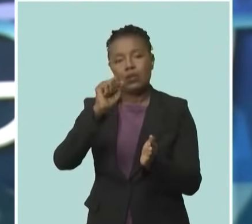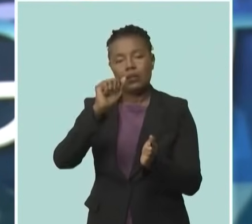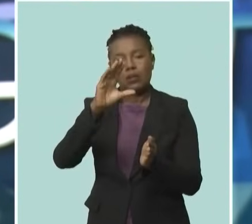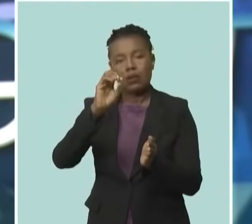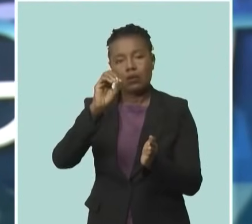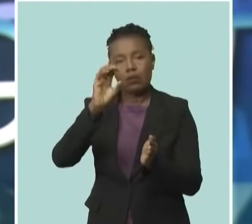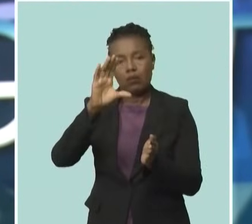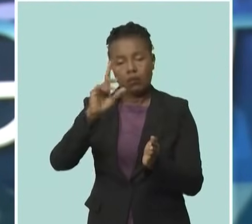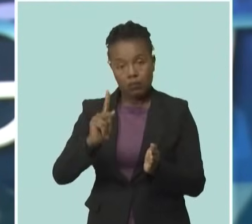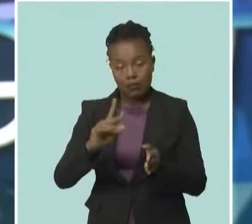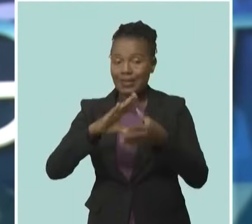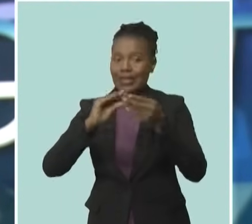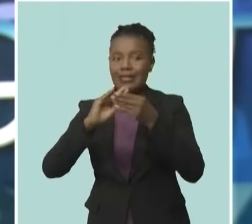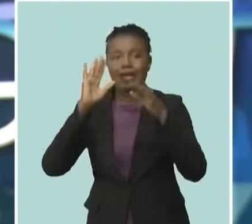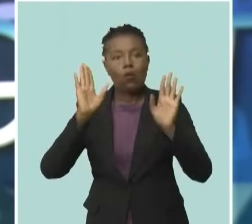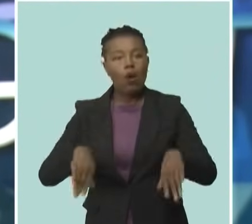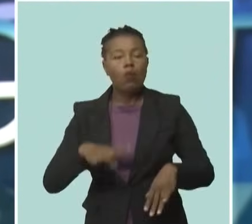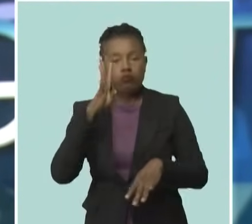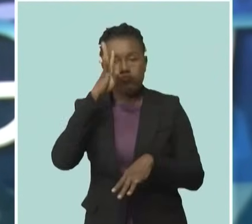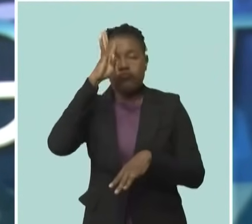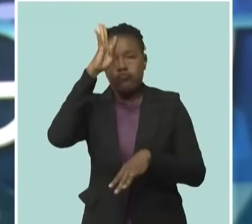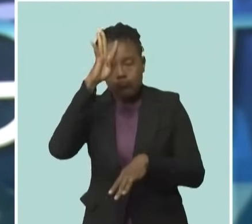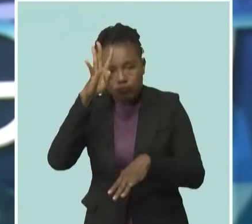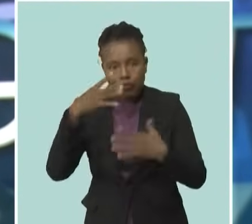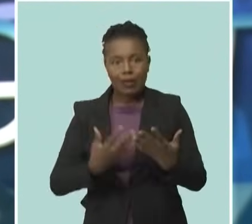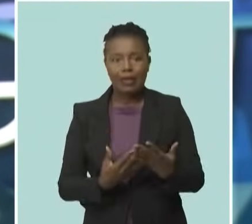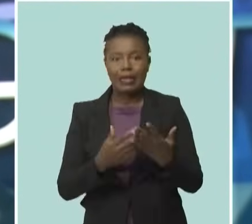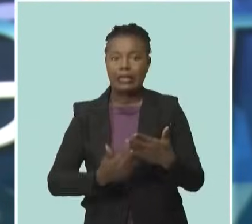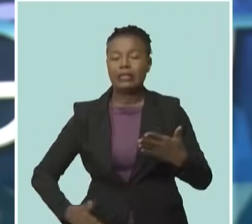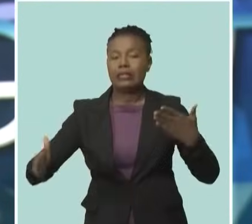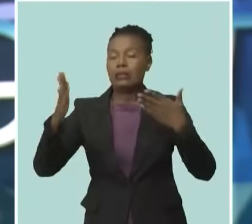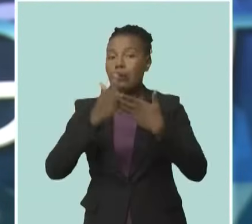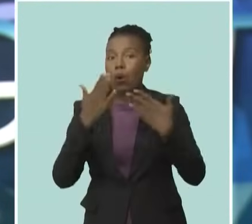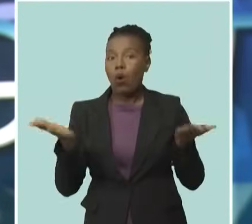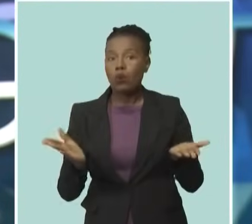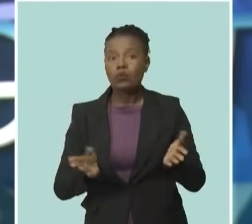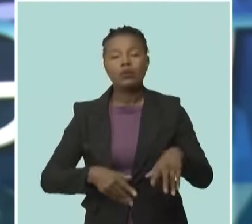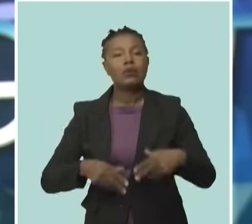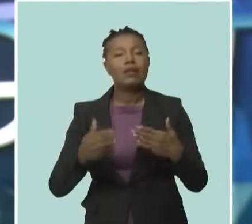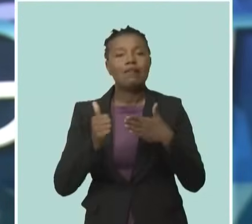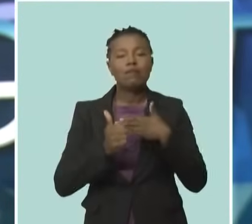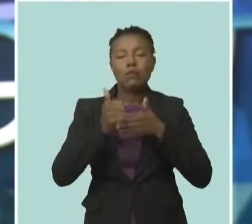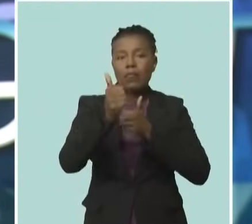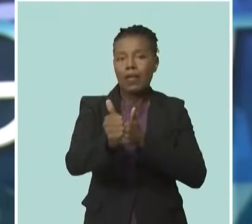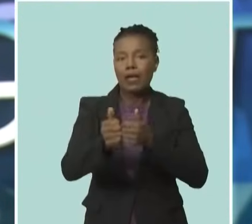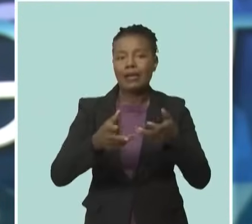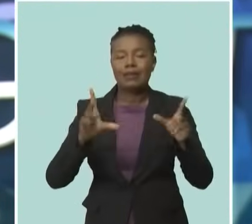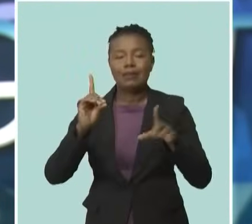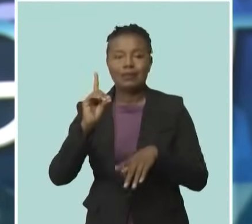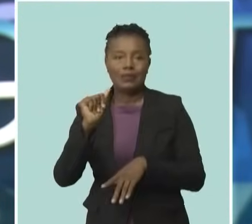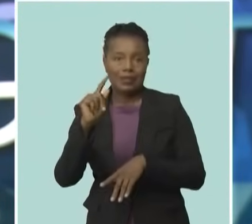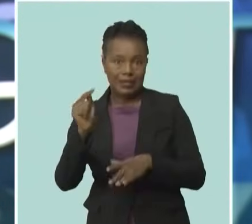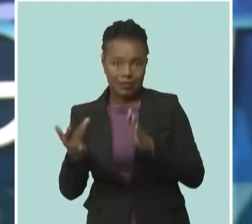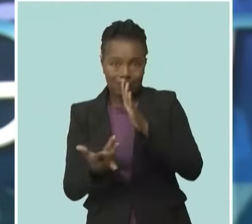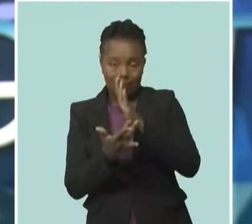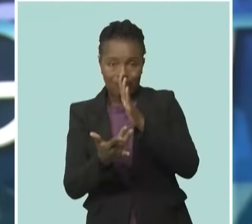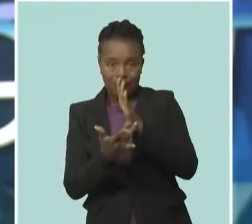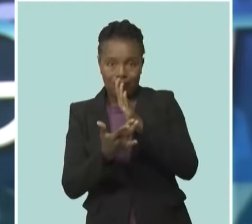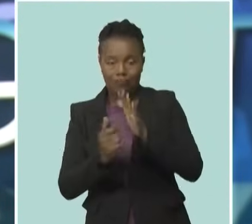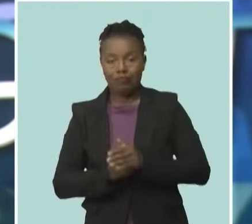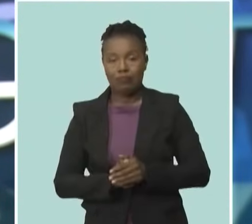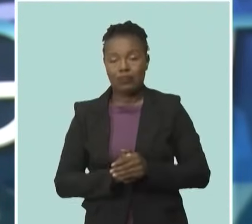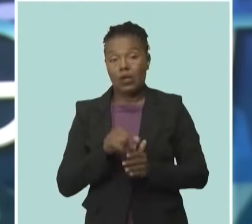creation, cutting-edge digital distribution, and pioneering data casting technology. Dr. Leacock conveyed